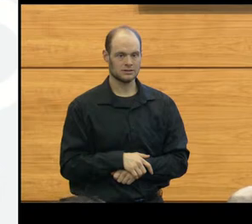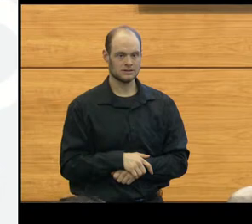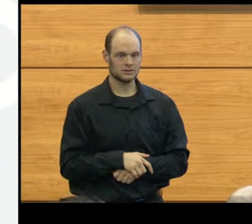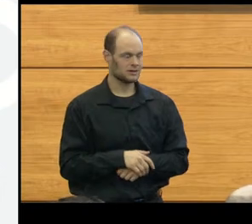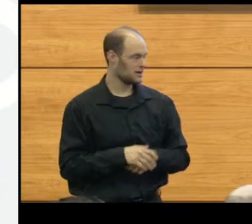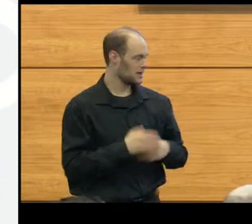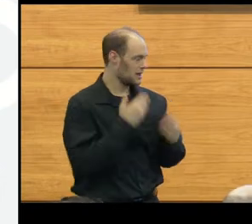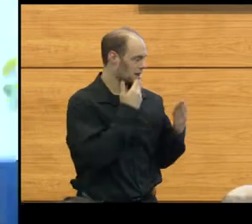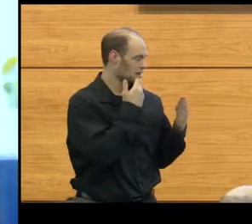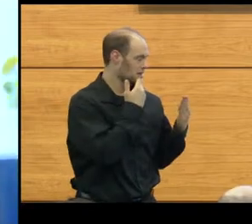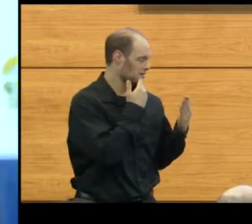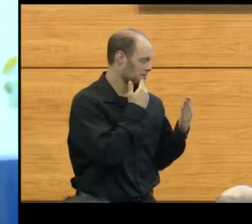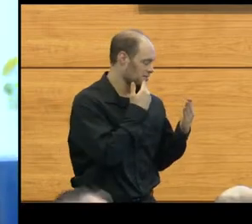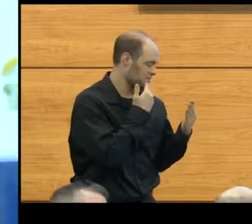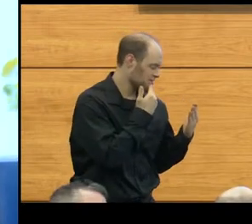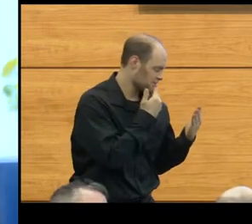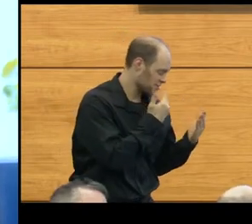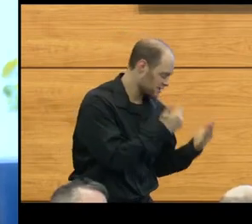Thank you.